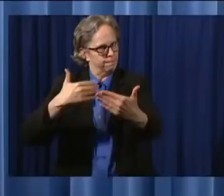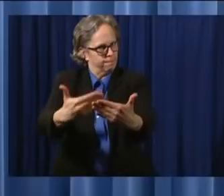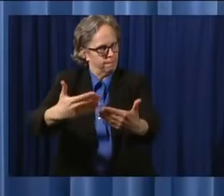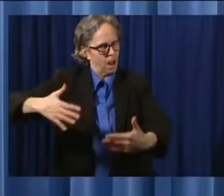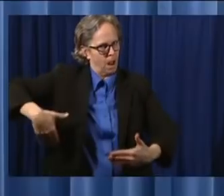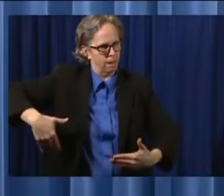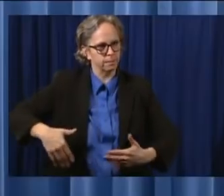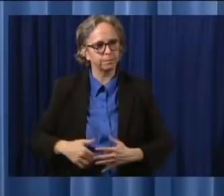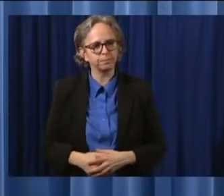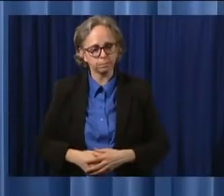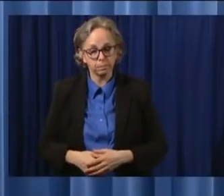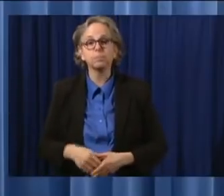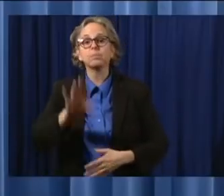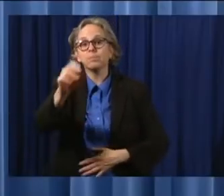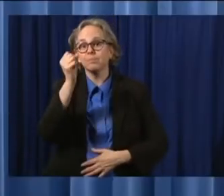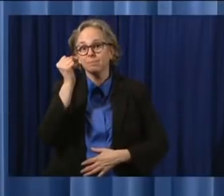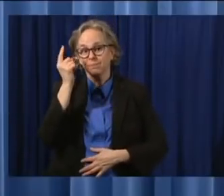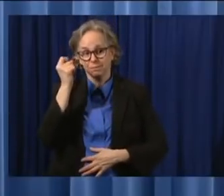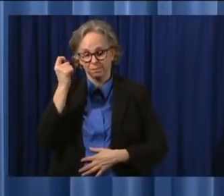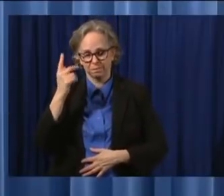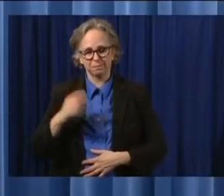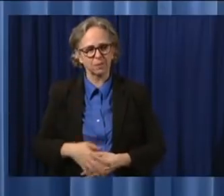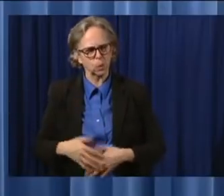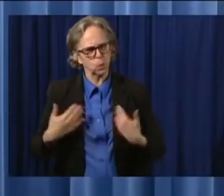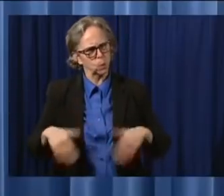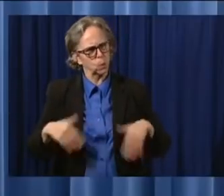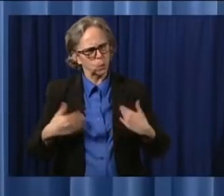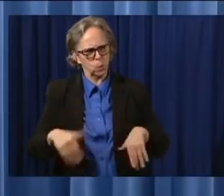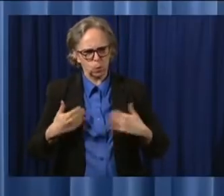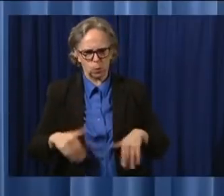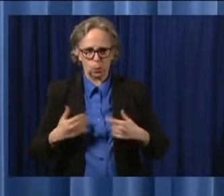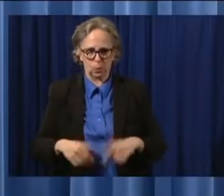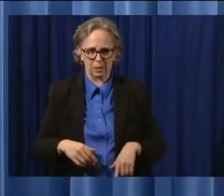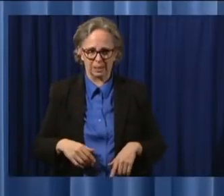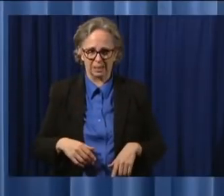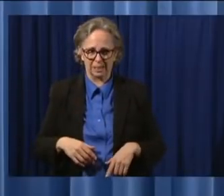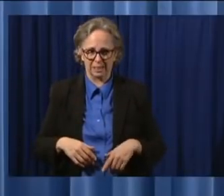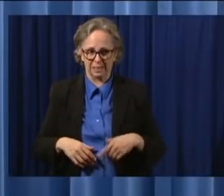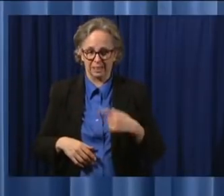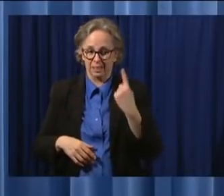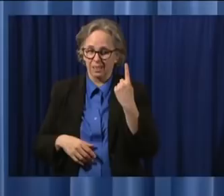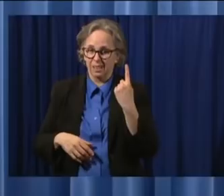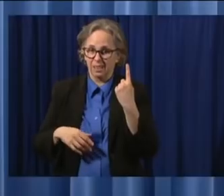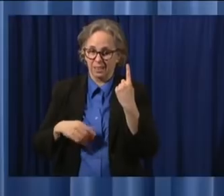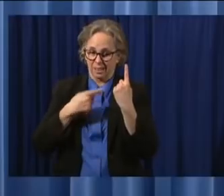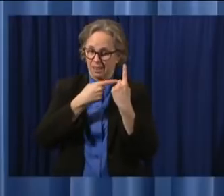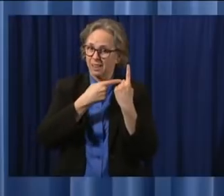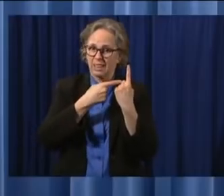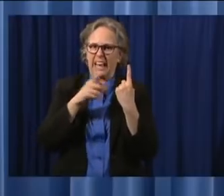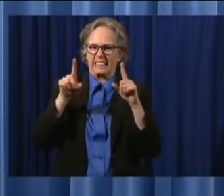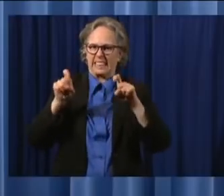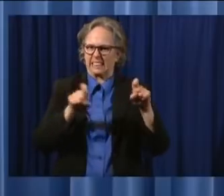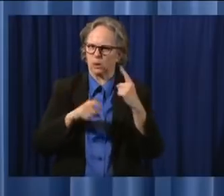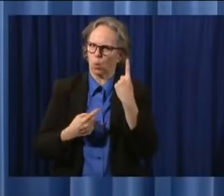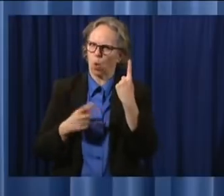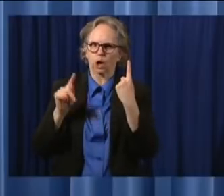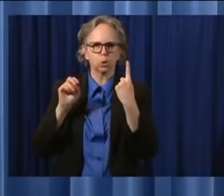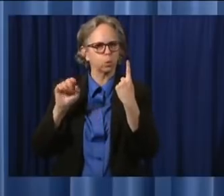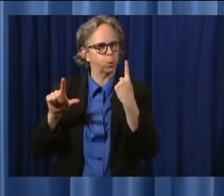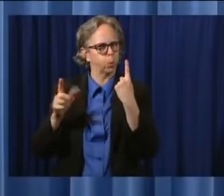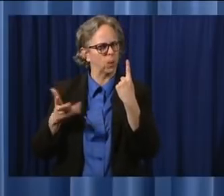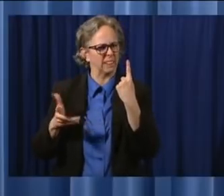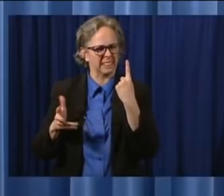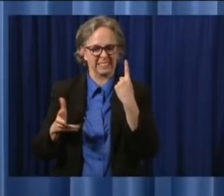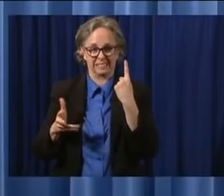testing, nothing magical about testing. It is a tool. It is a tool, and it's a snapshot in